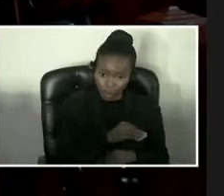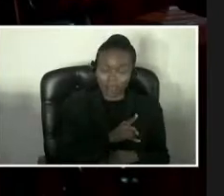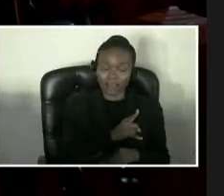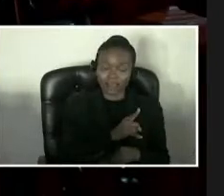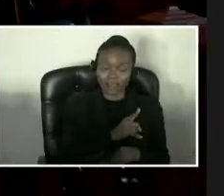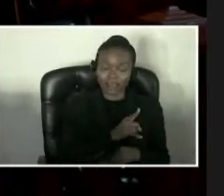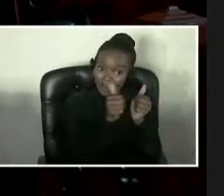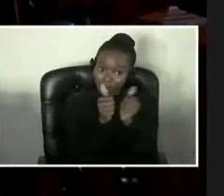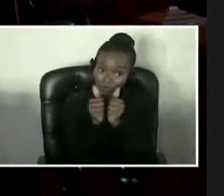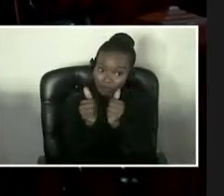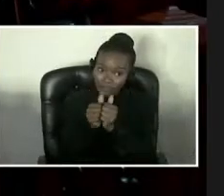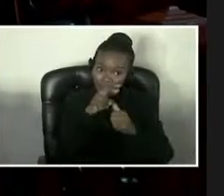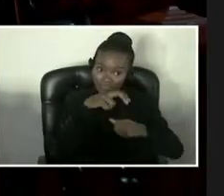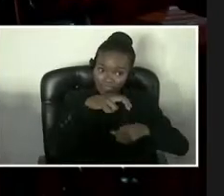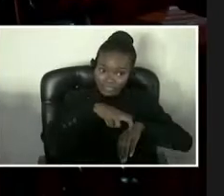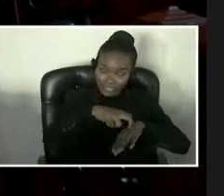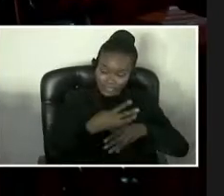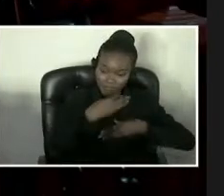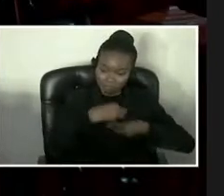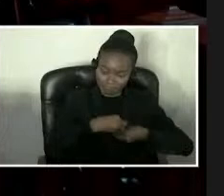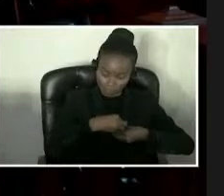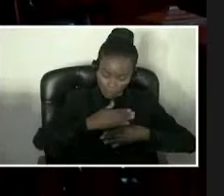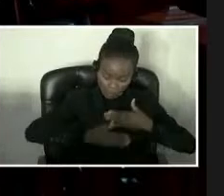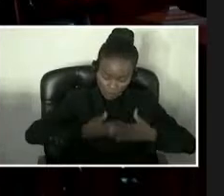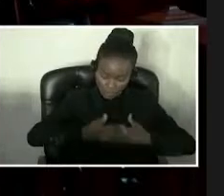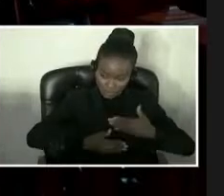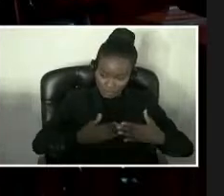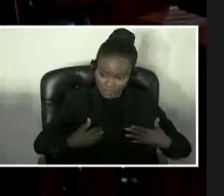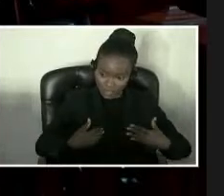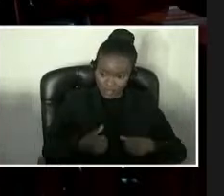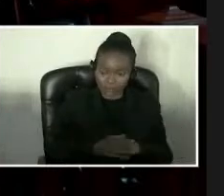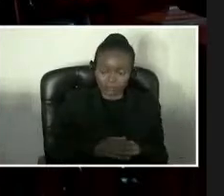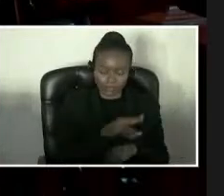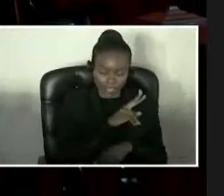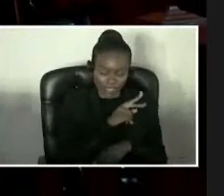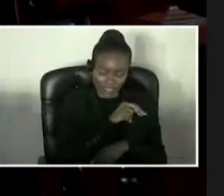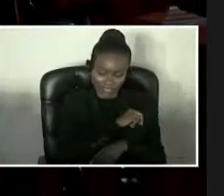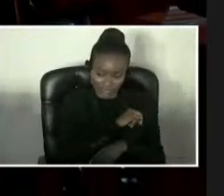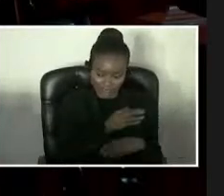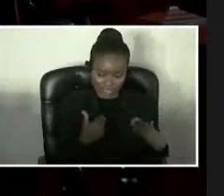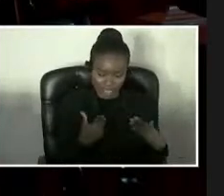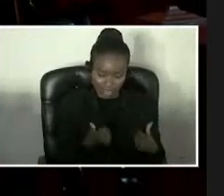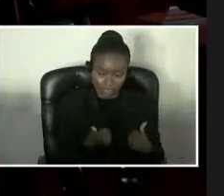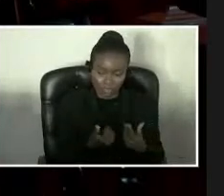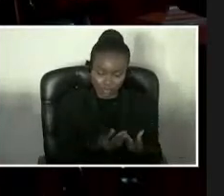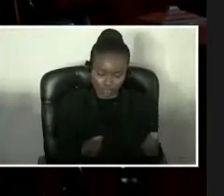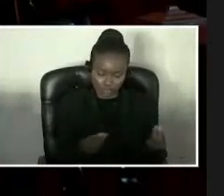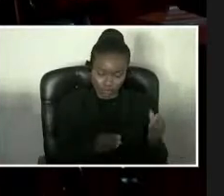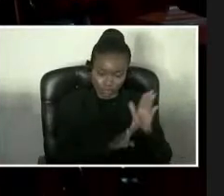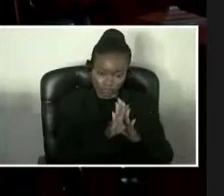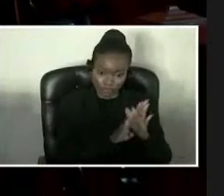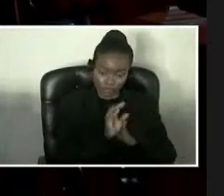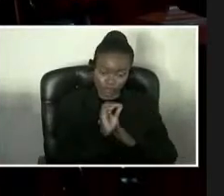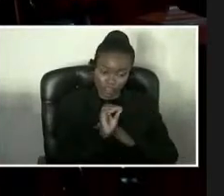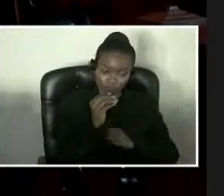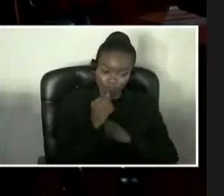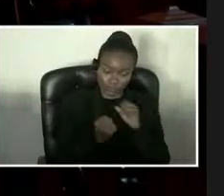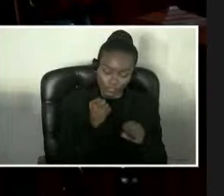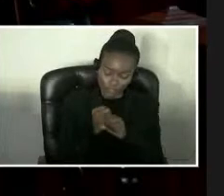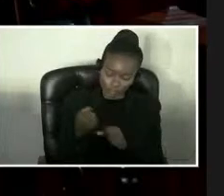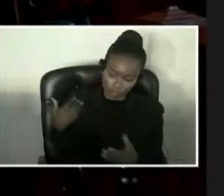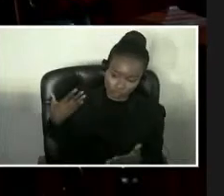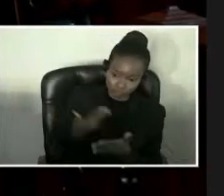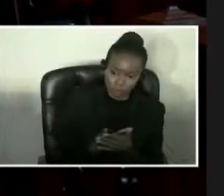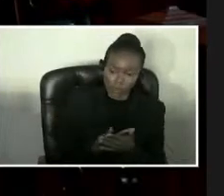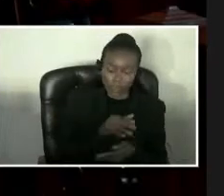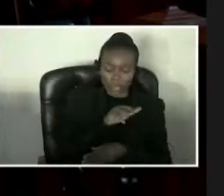partake when it comes to this process of health in gathering health status of children has improved as it's seen in the years 1920